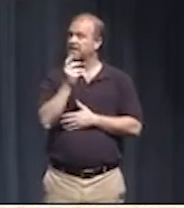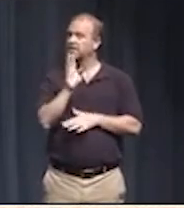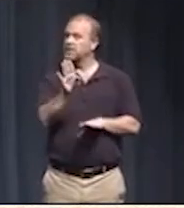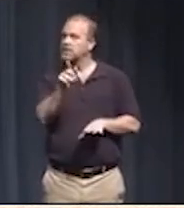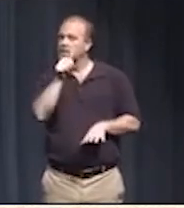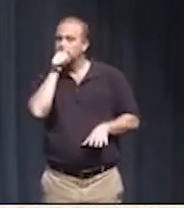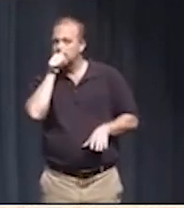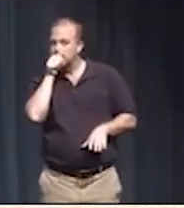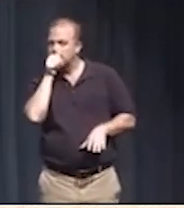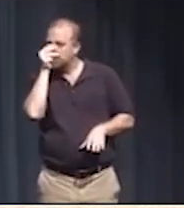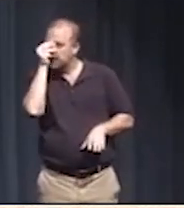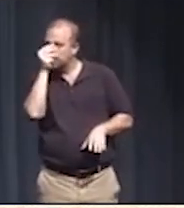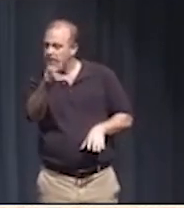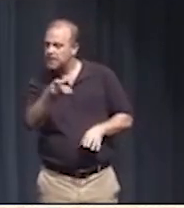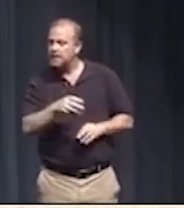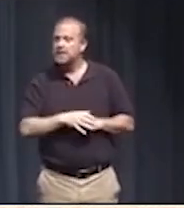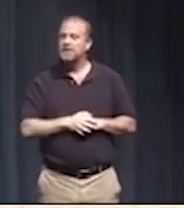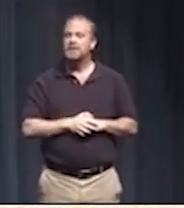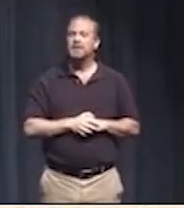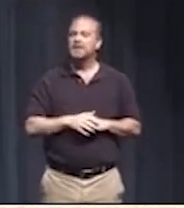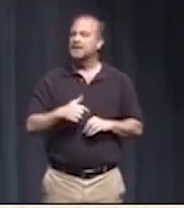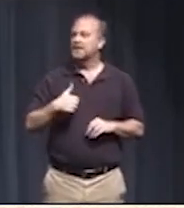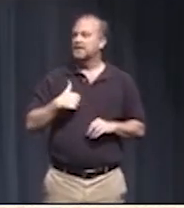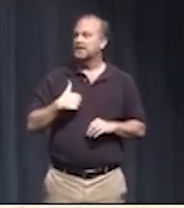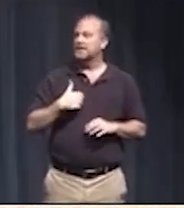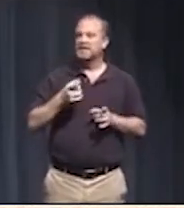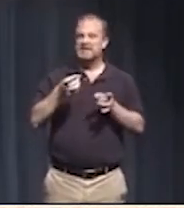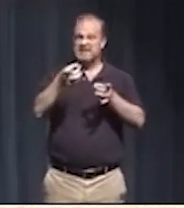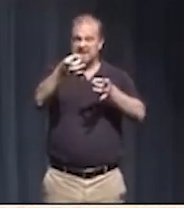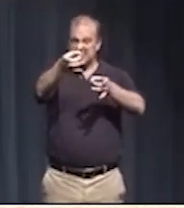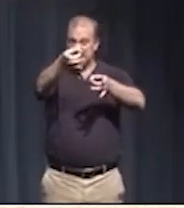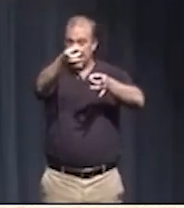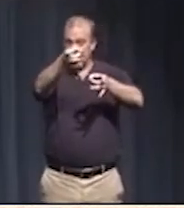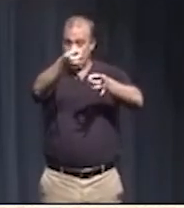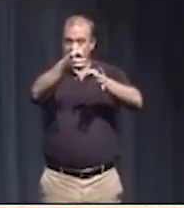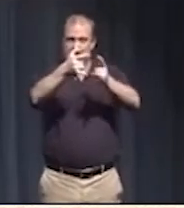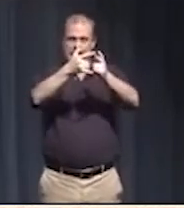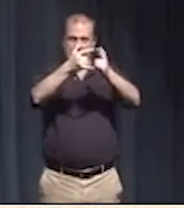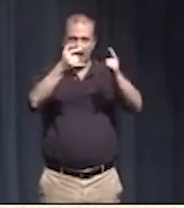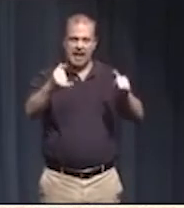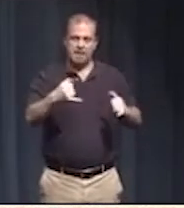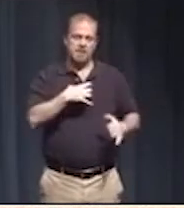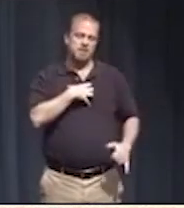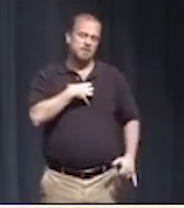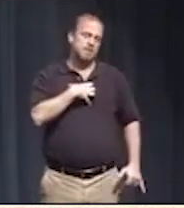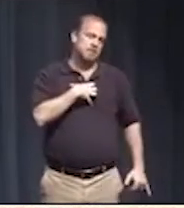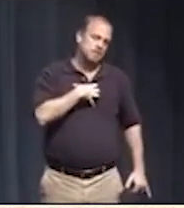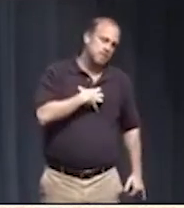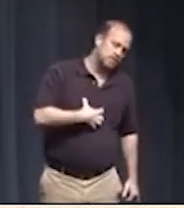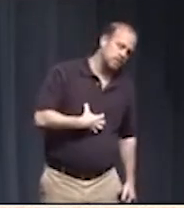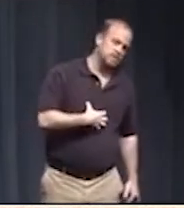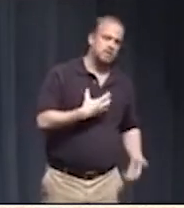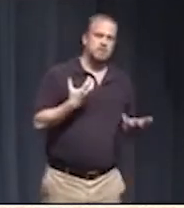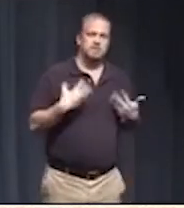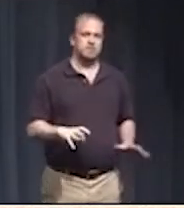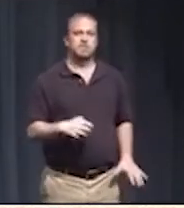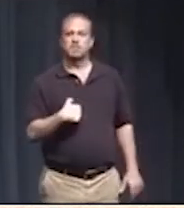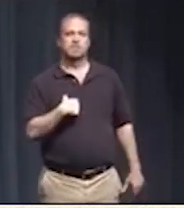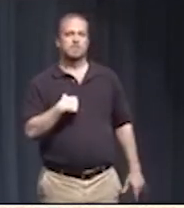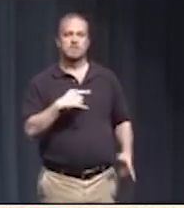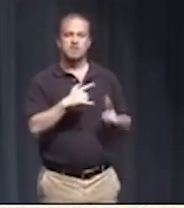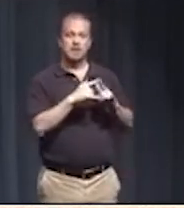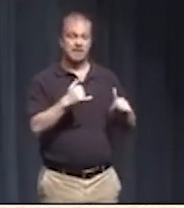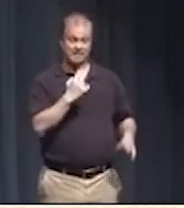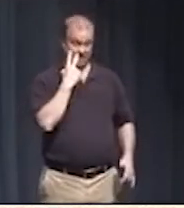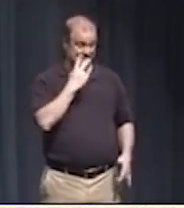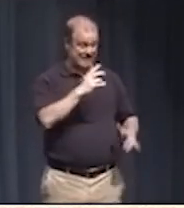secret. I hate camping with a passion. I see no reason to